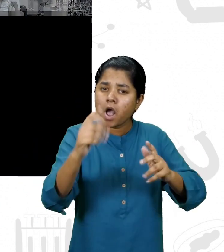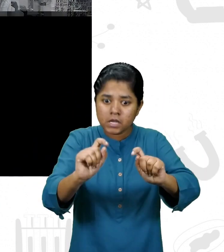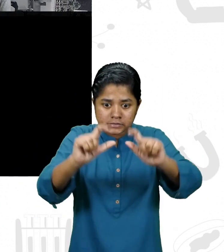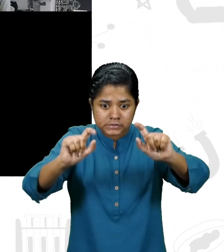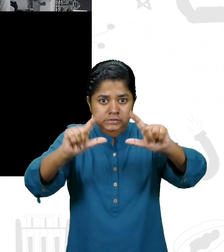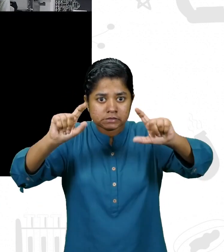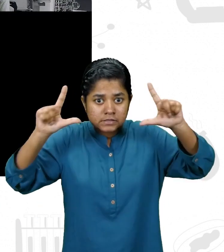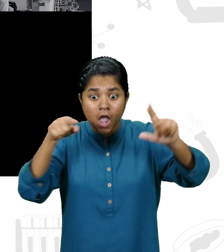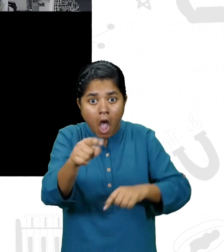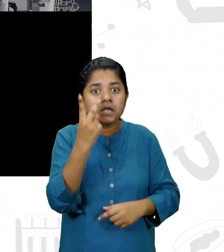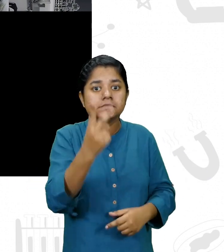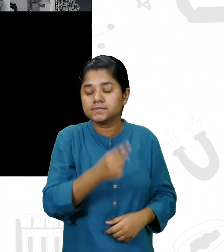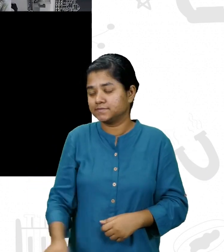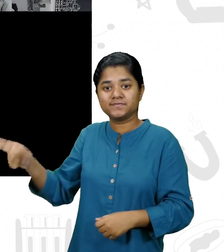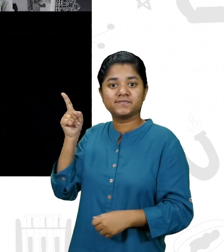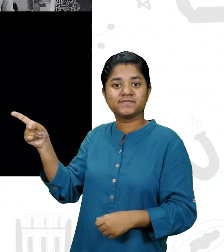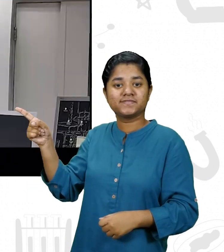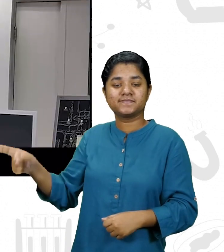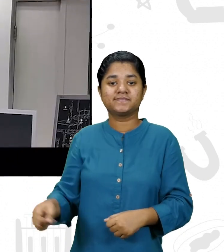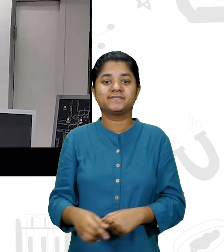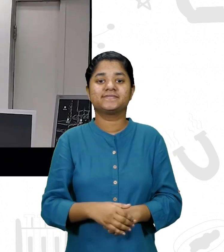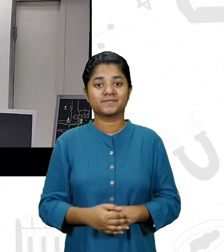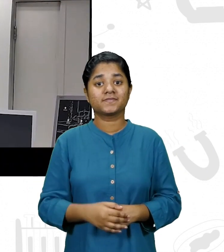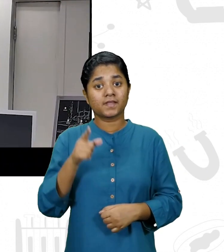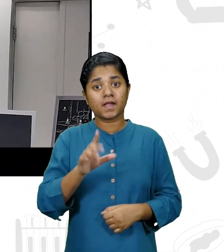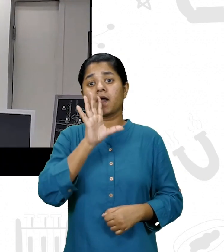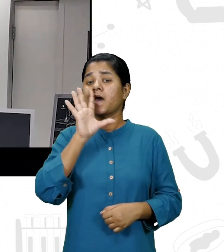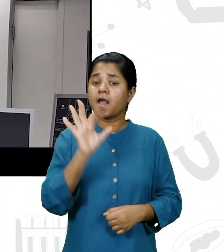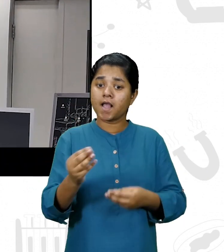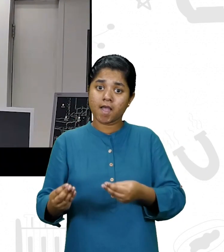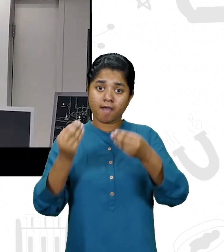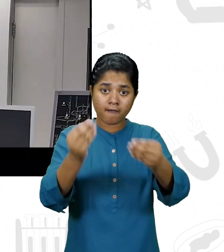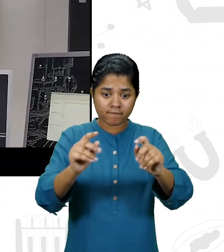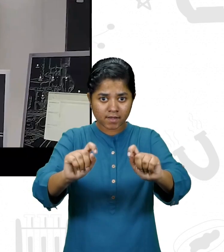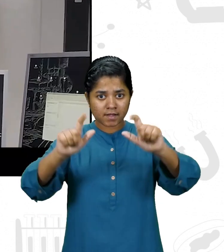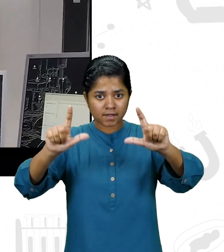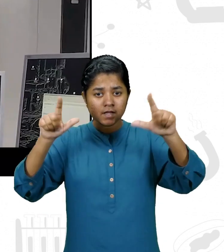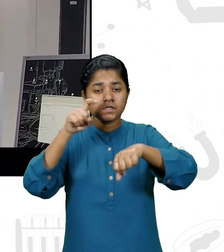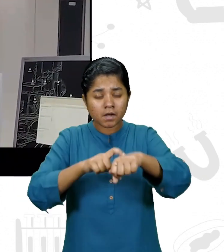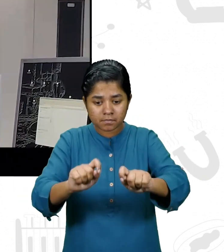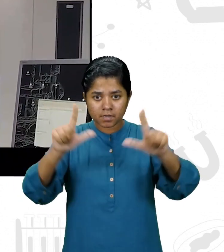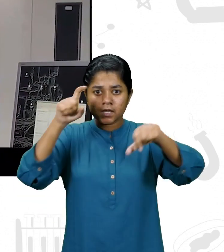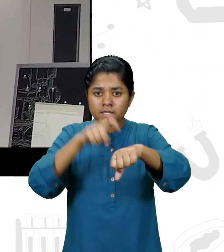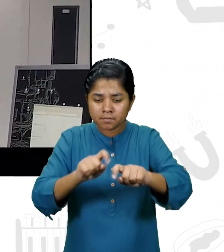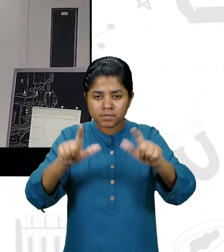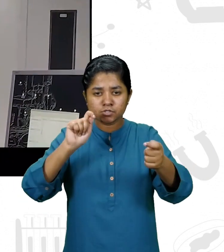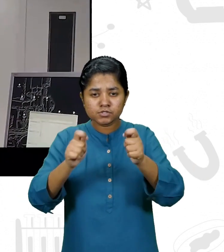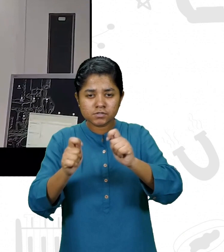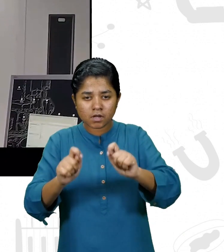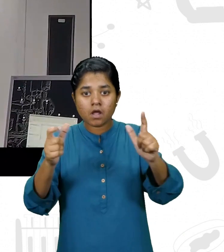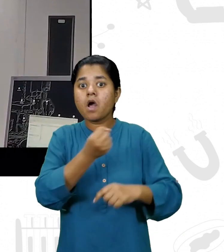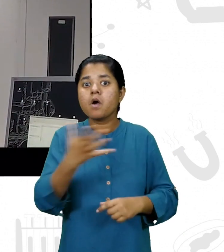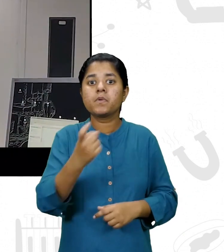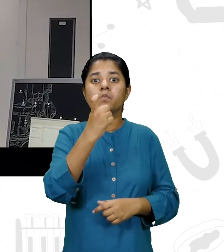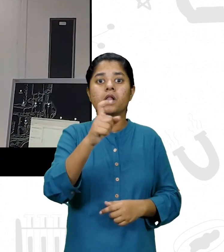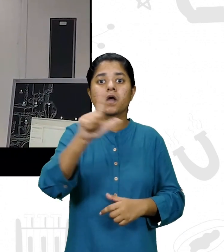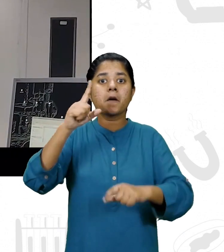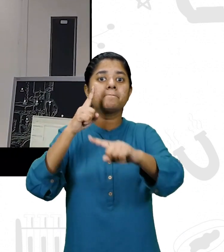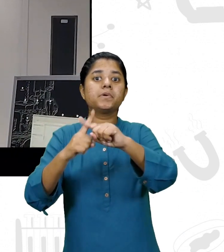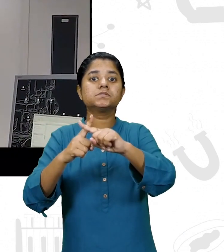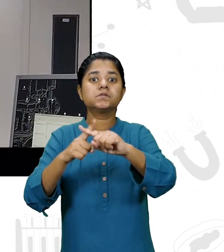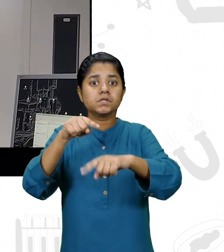up to 100x using oil. This one actually gives you up to 7 lakh